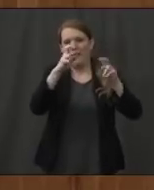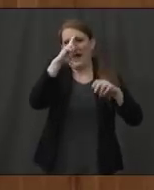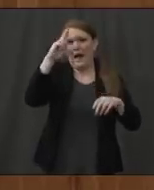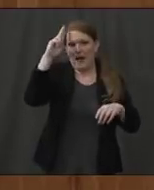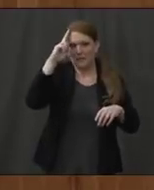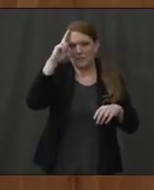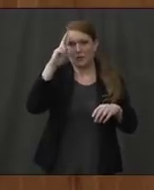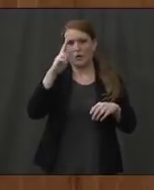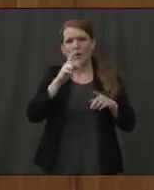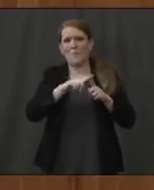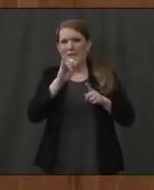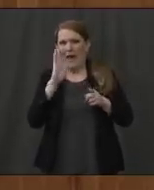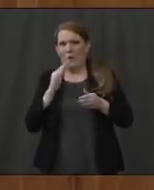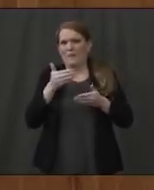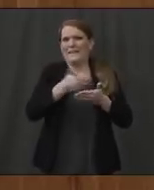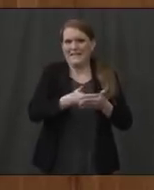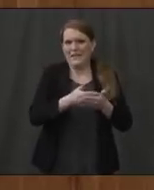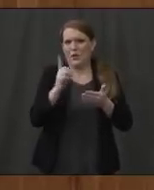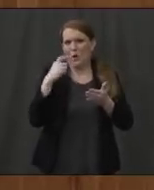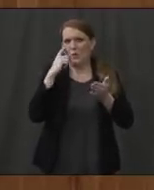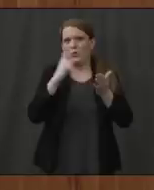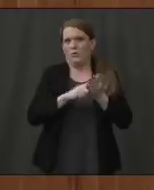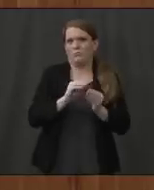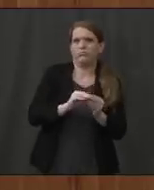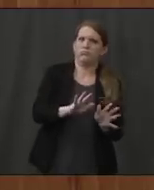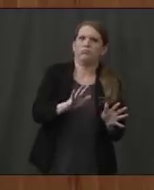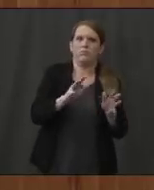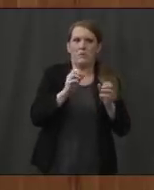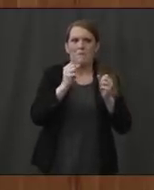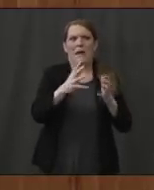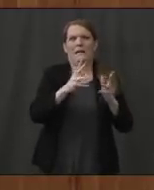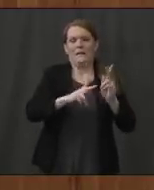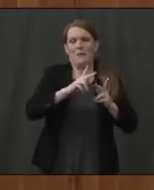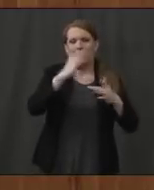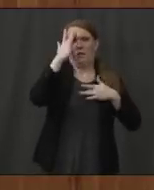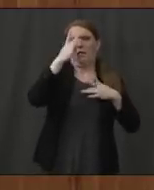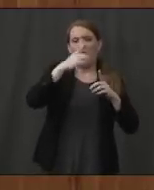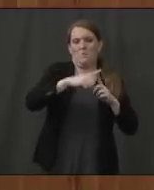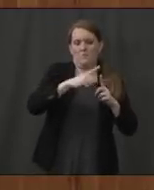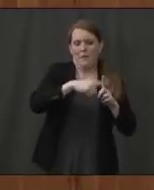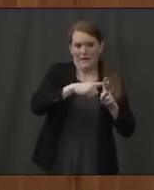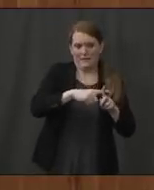the greatest resources, and doing it in a coordinated fashion. And third is